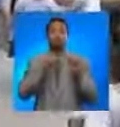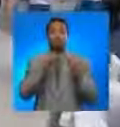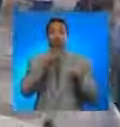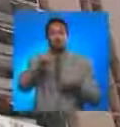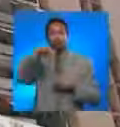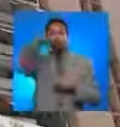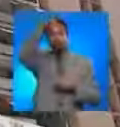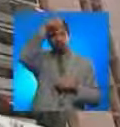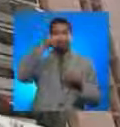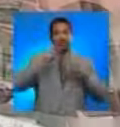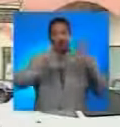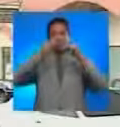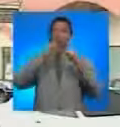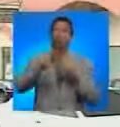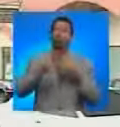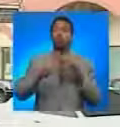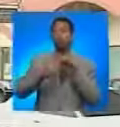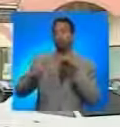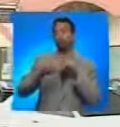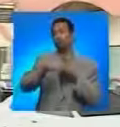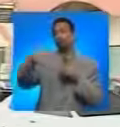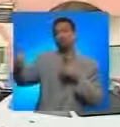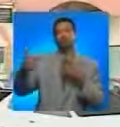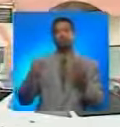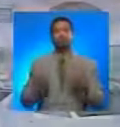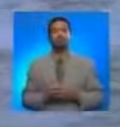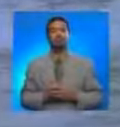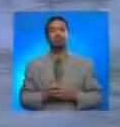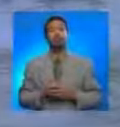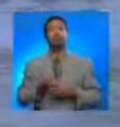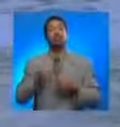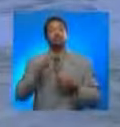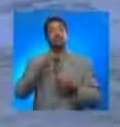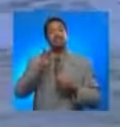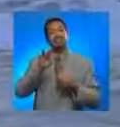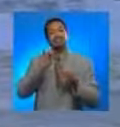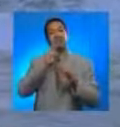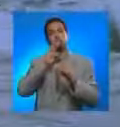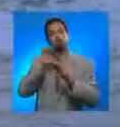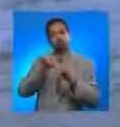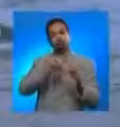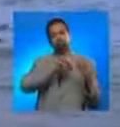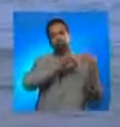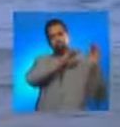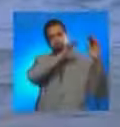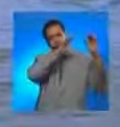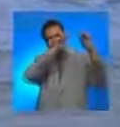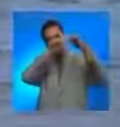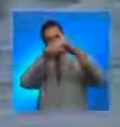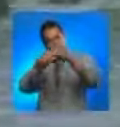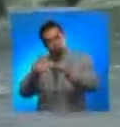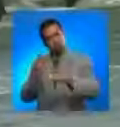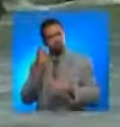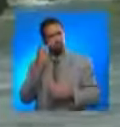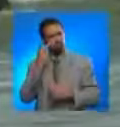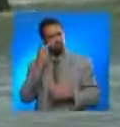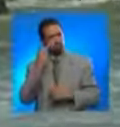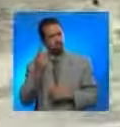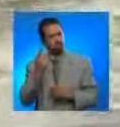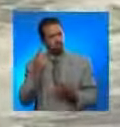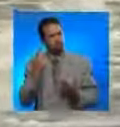evacuate horizontally or vertically up in a building. The arrival of a tsunami is sometimes preceded by a noticeable